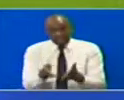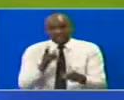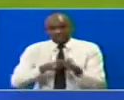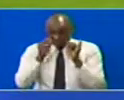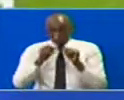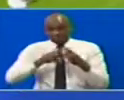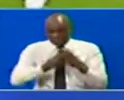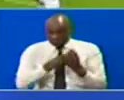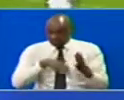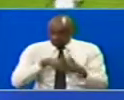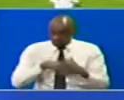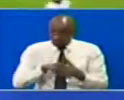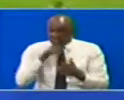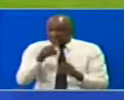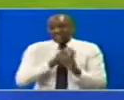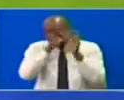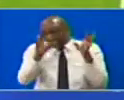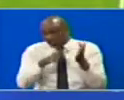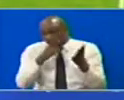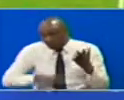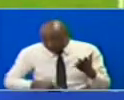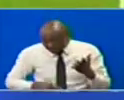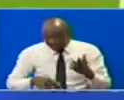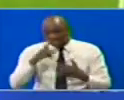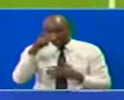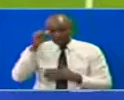season, and this is a clear indication that the